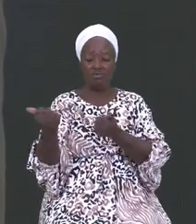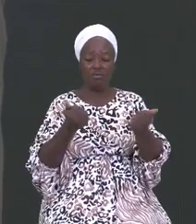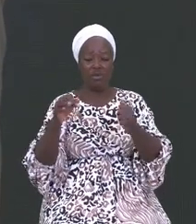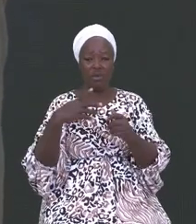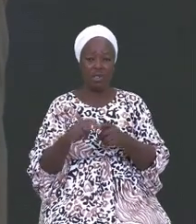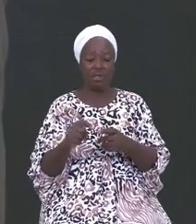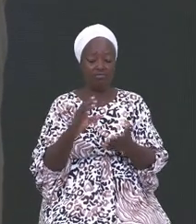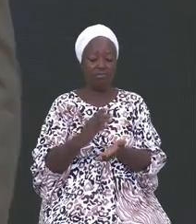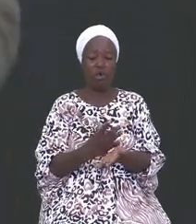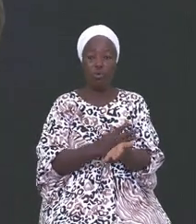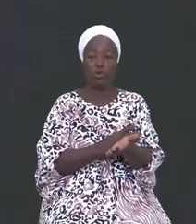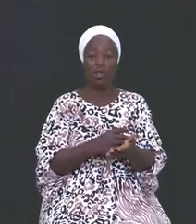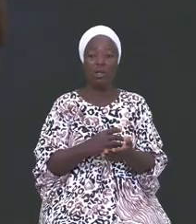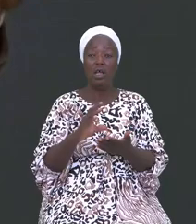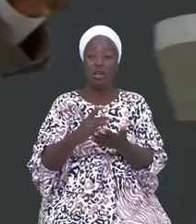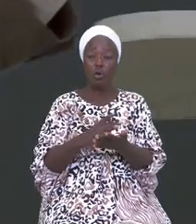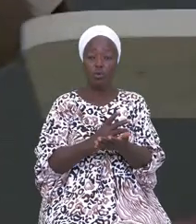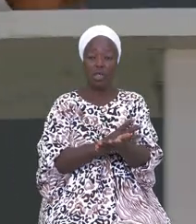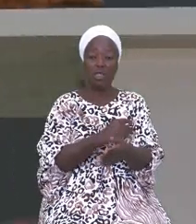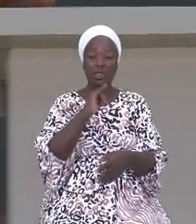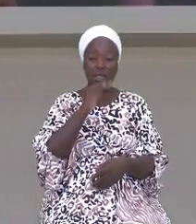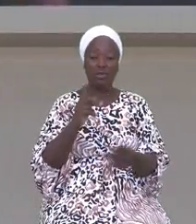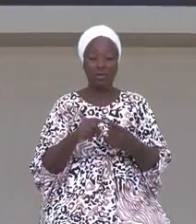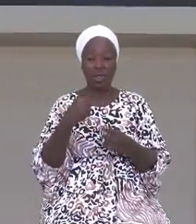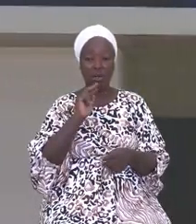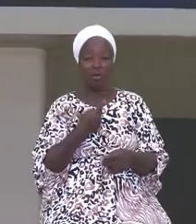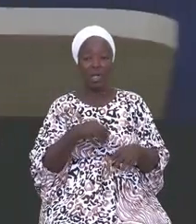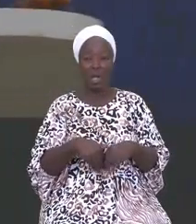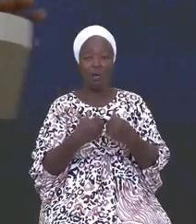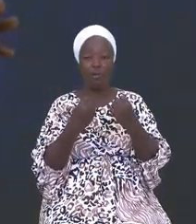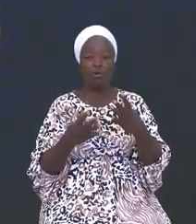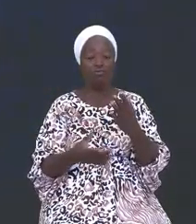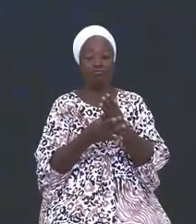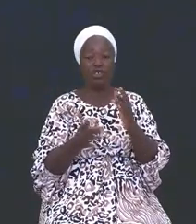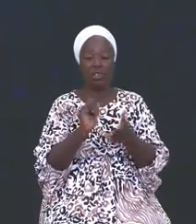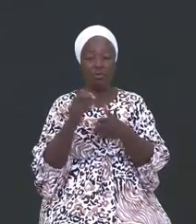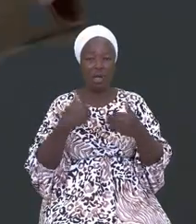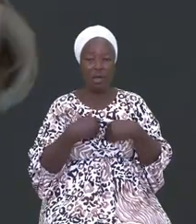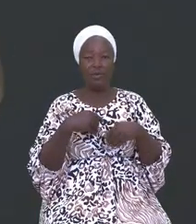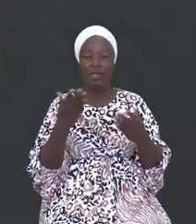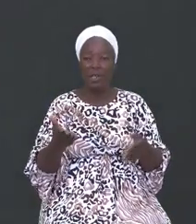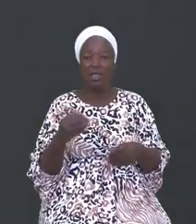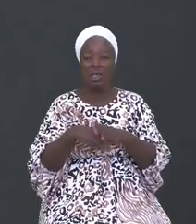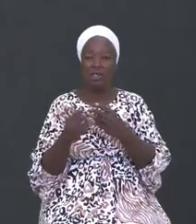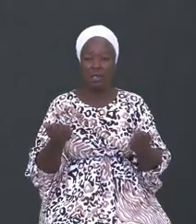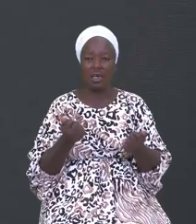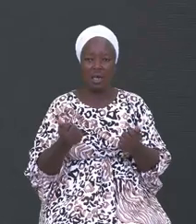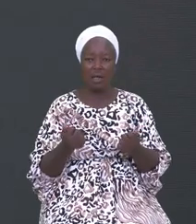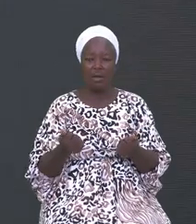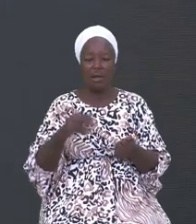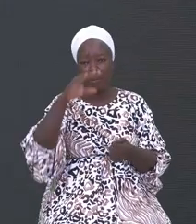fuel you have in the tank. Man can measure literally everything,